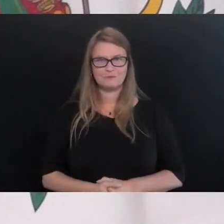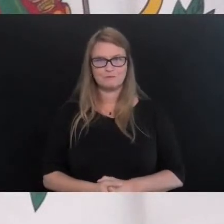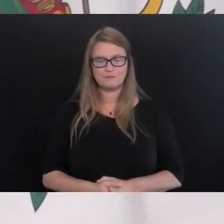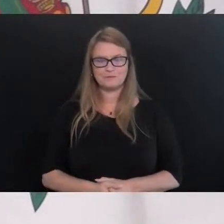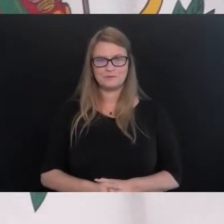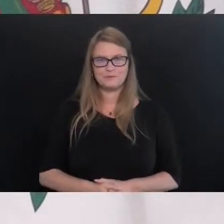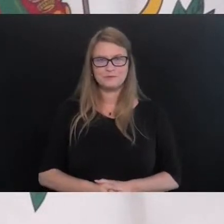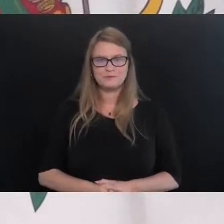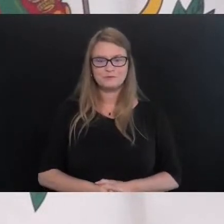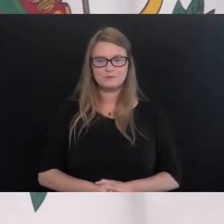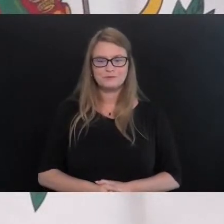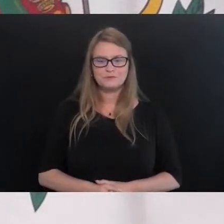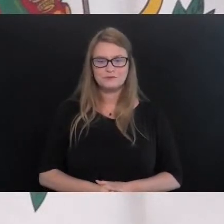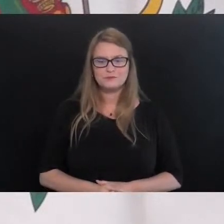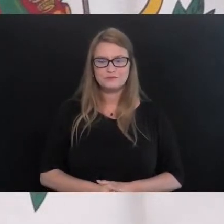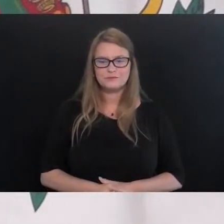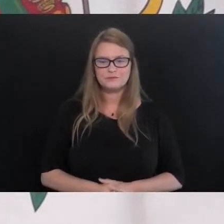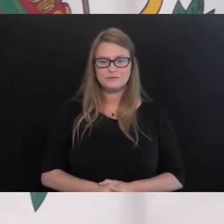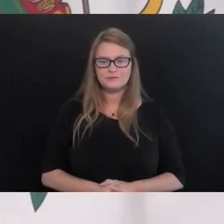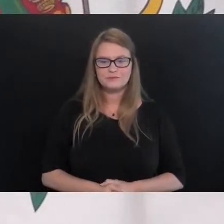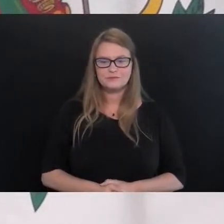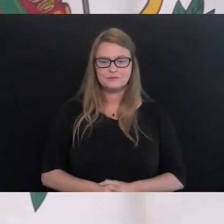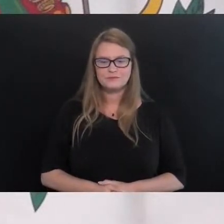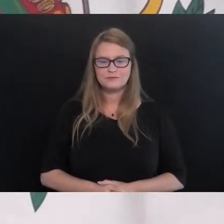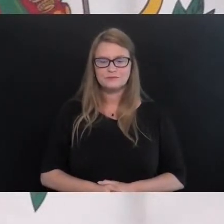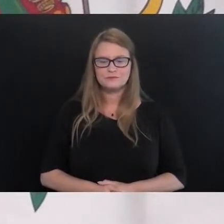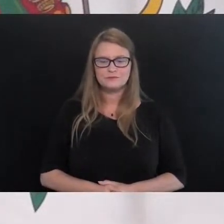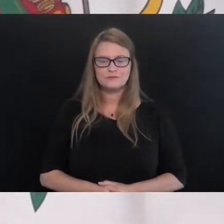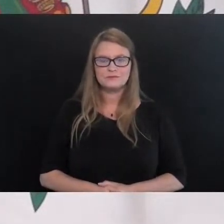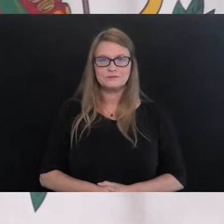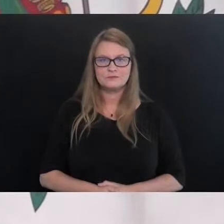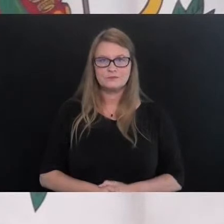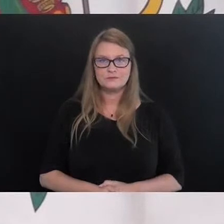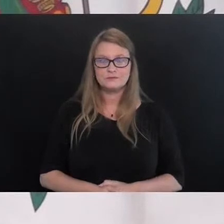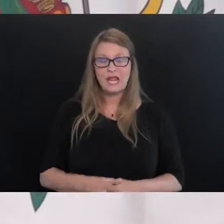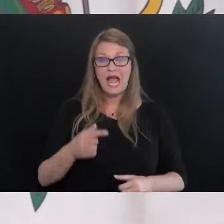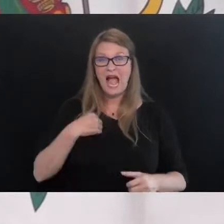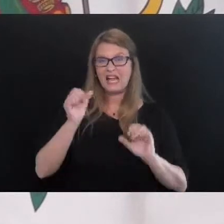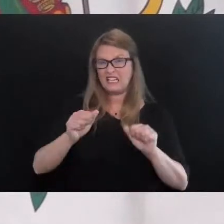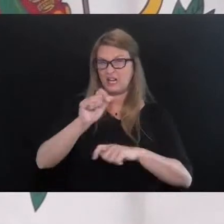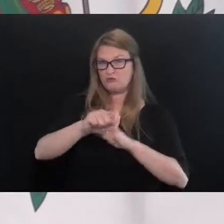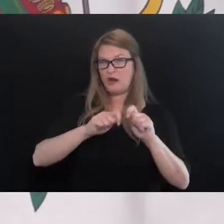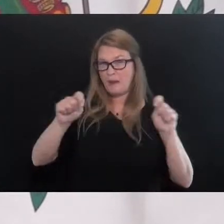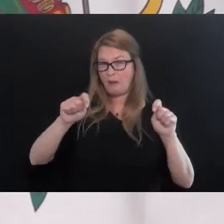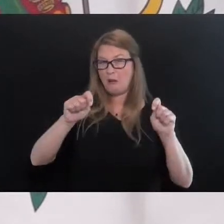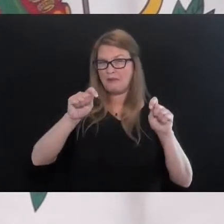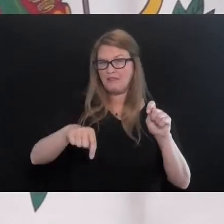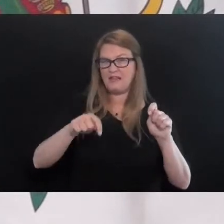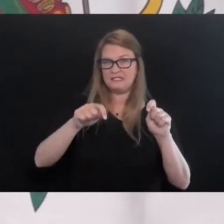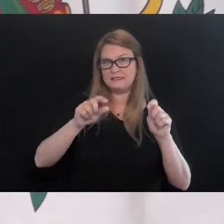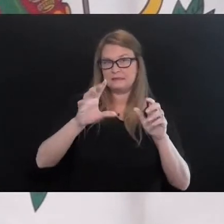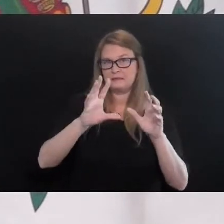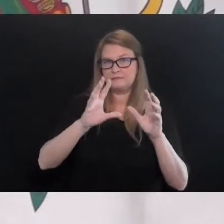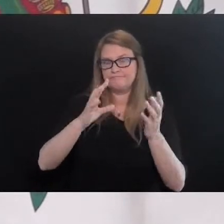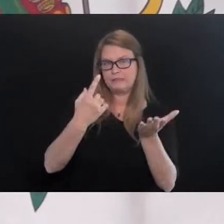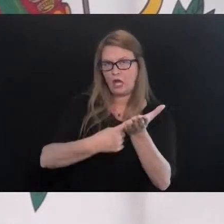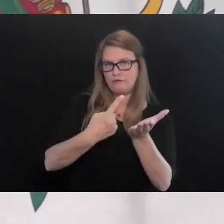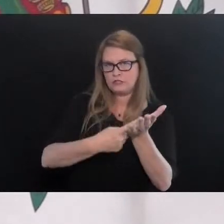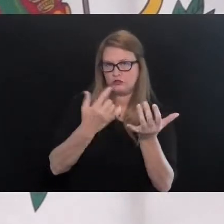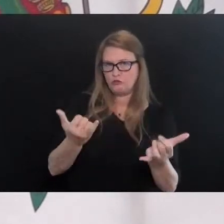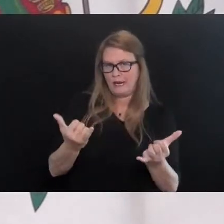going to, wrap this thing up with just this. But I think this is appropriate to do it right now.